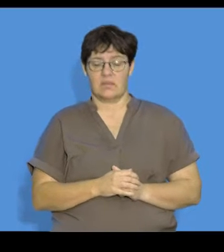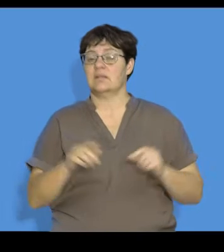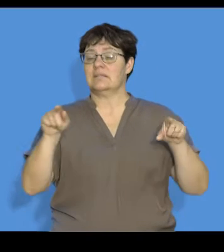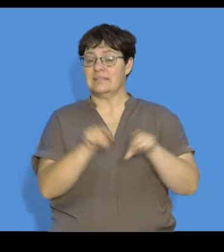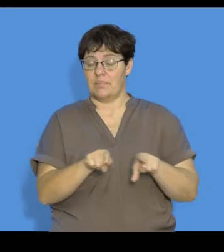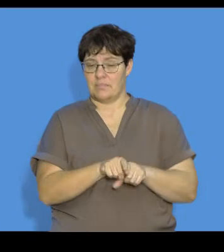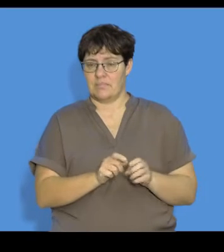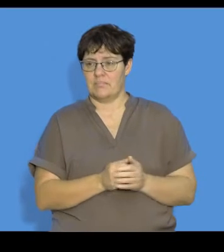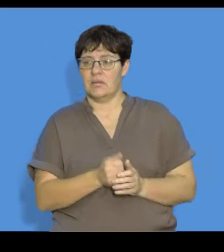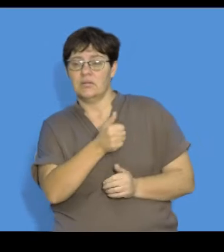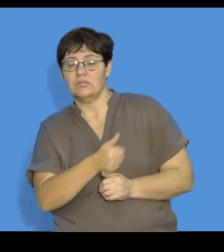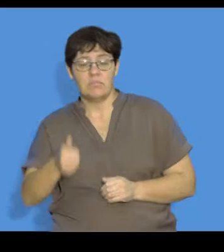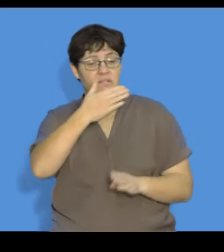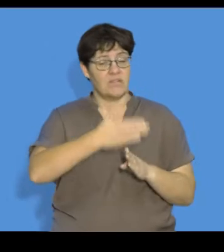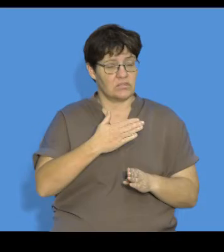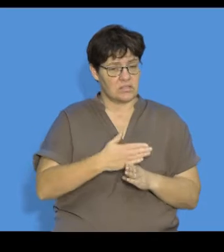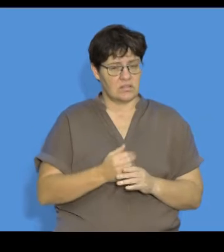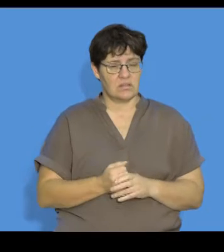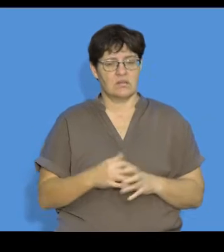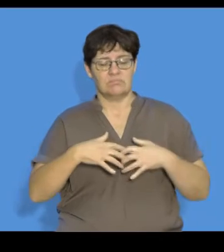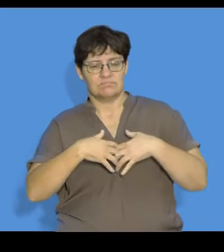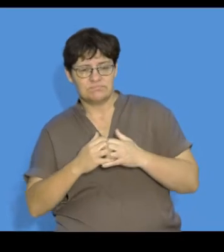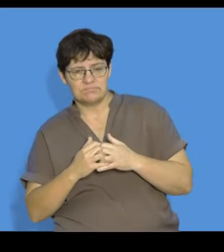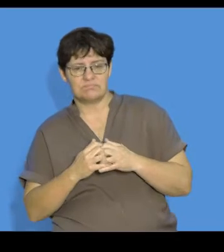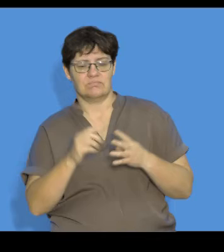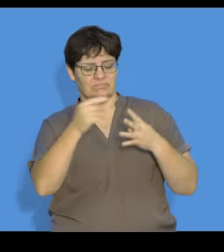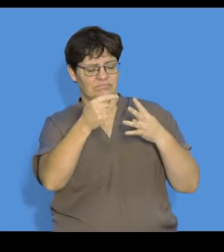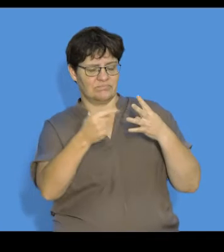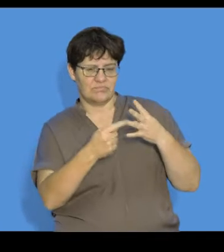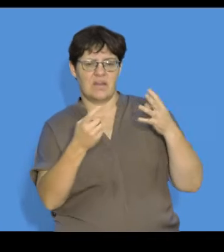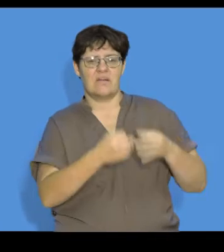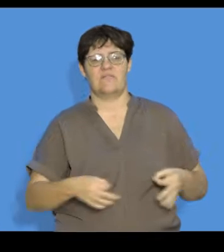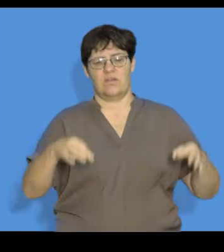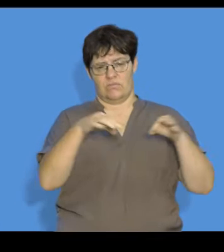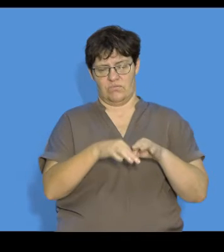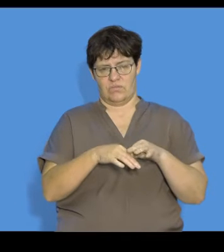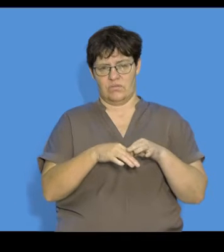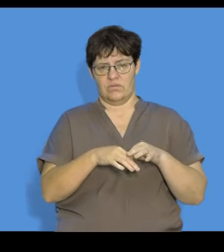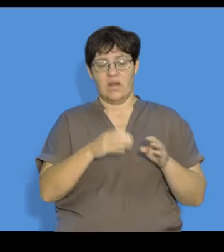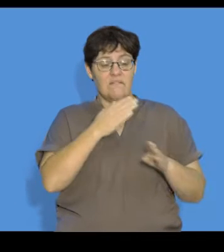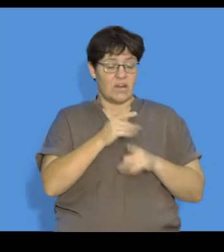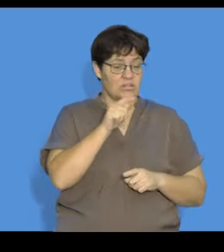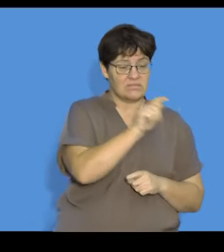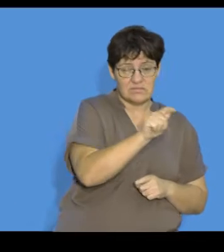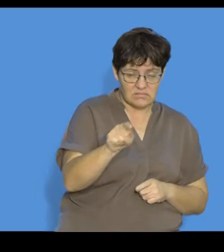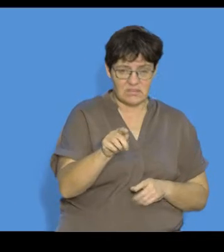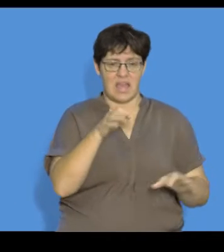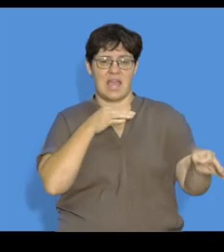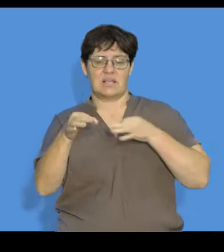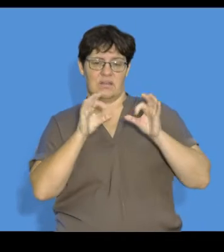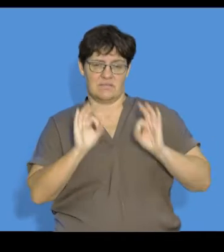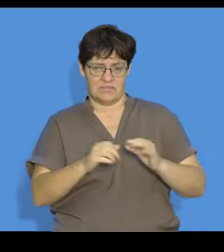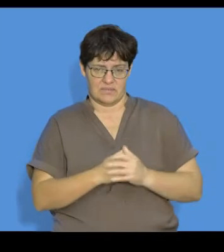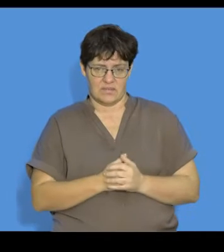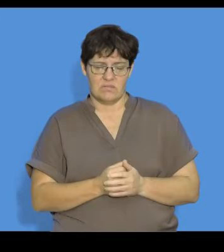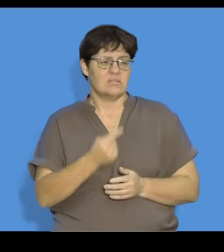Also, the domain of a function will be the set of all the input values for which the function is defined, right?